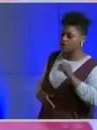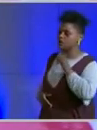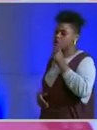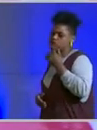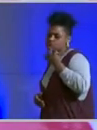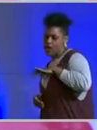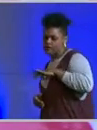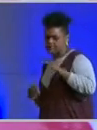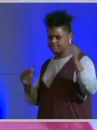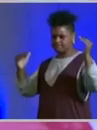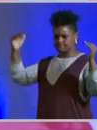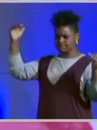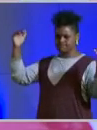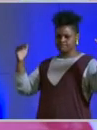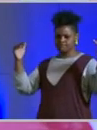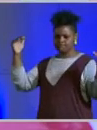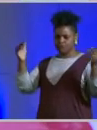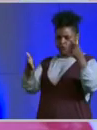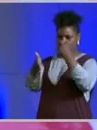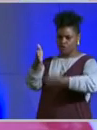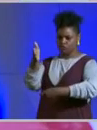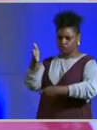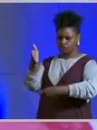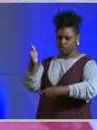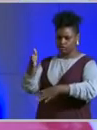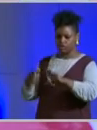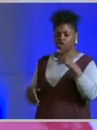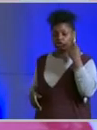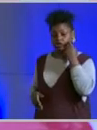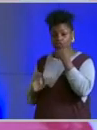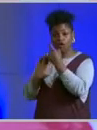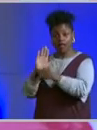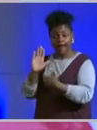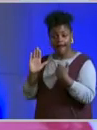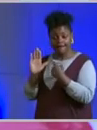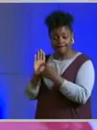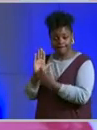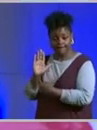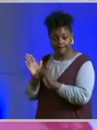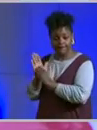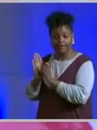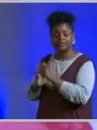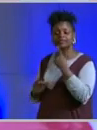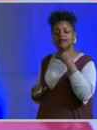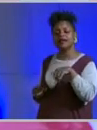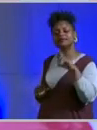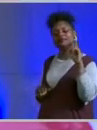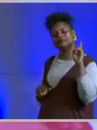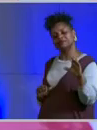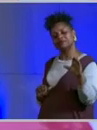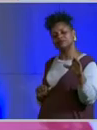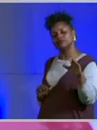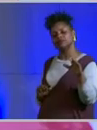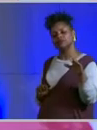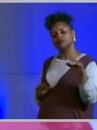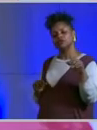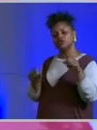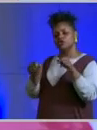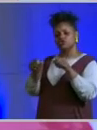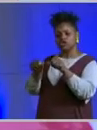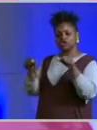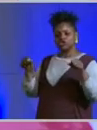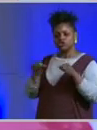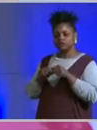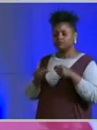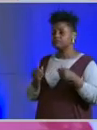those costs. There was a recent WMAU article that cited the district is the region's biggest spender